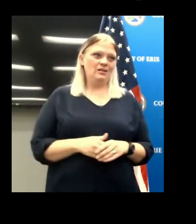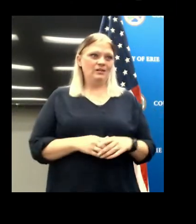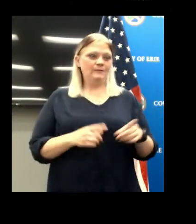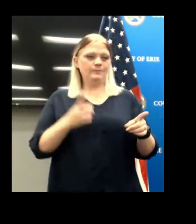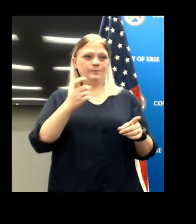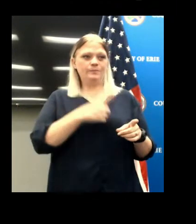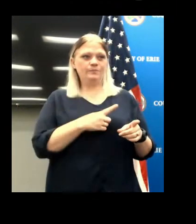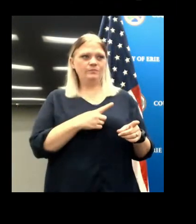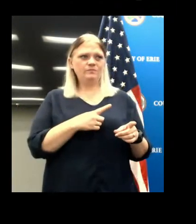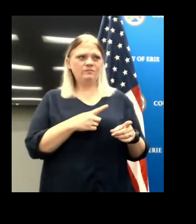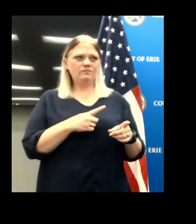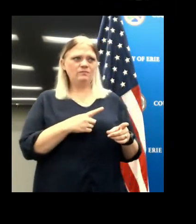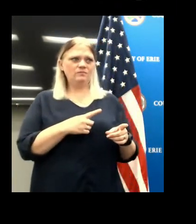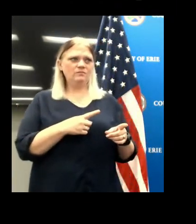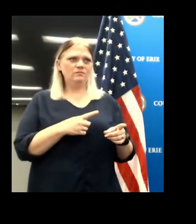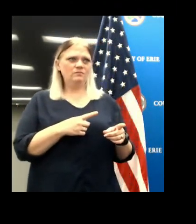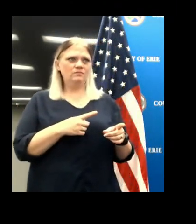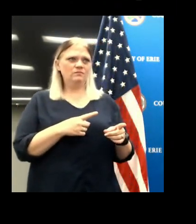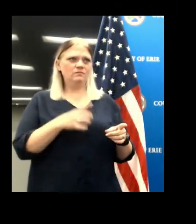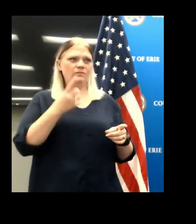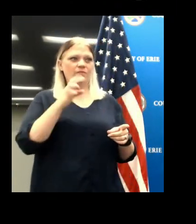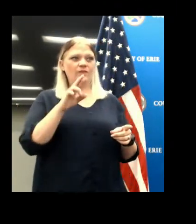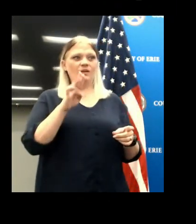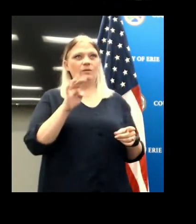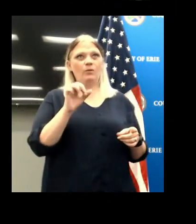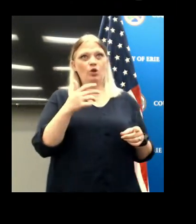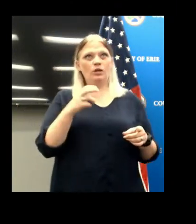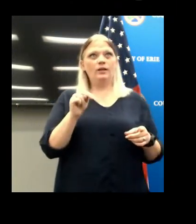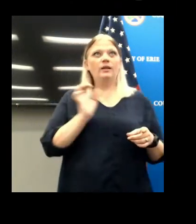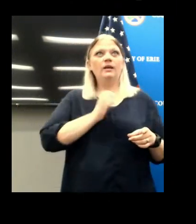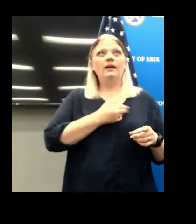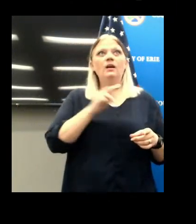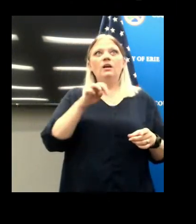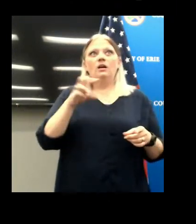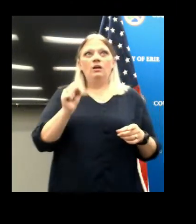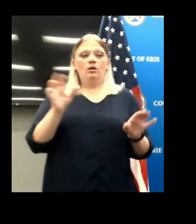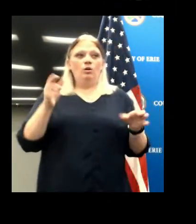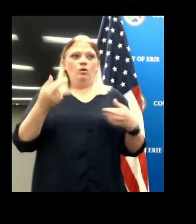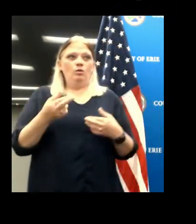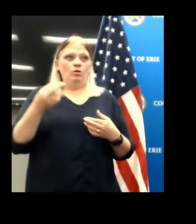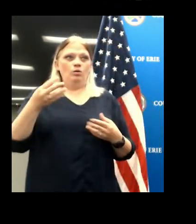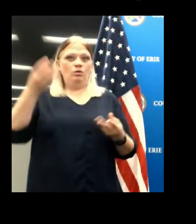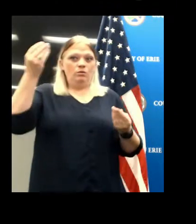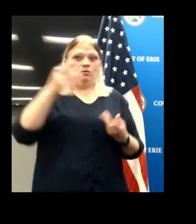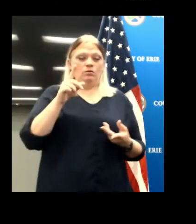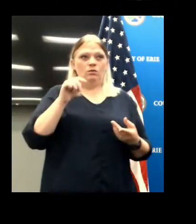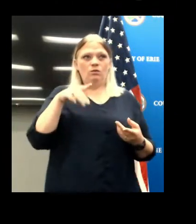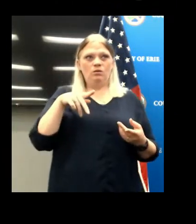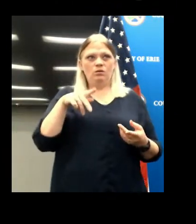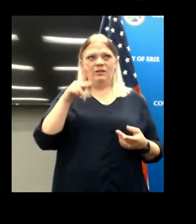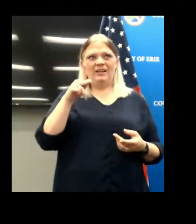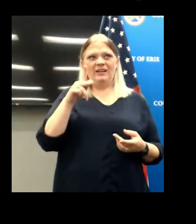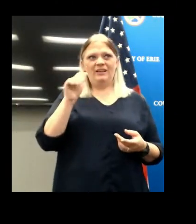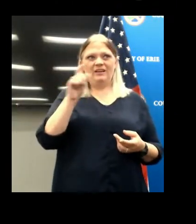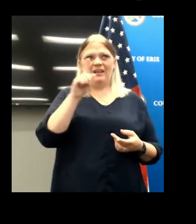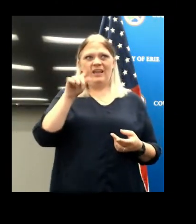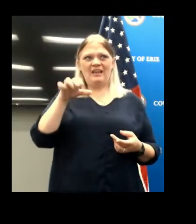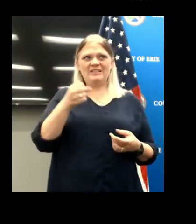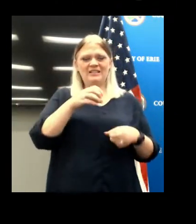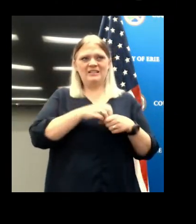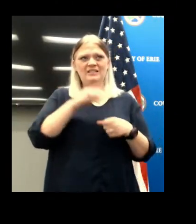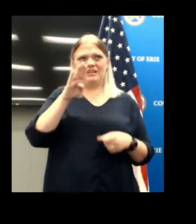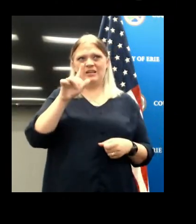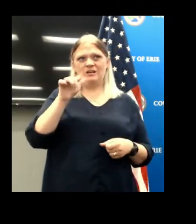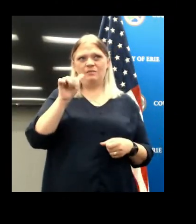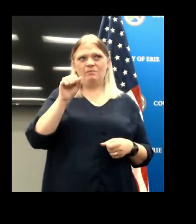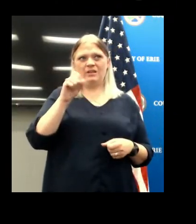So I actually have a quick question for Dr. Burstein. Our newsroom received a tip that Kaz's in Blaisdell at the bar